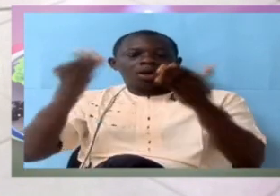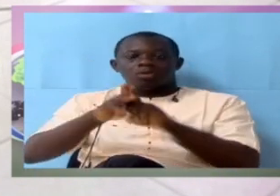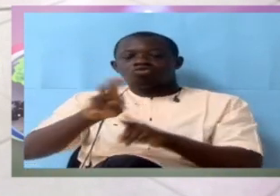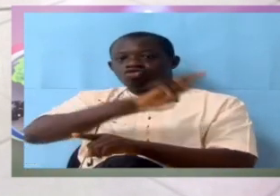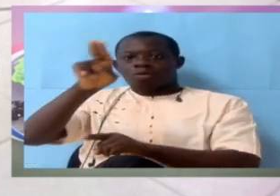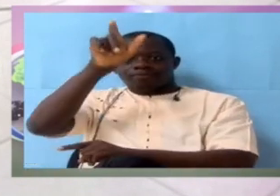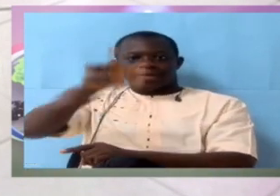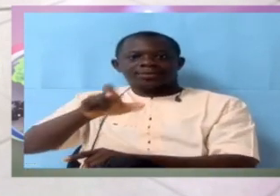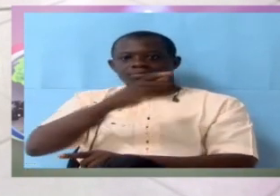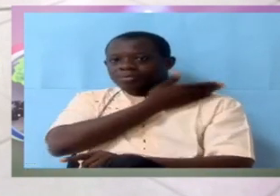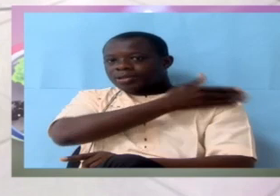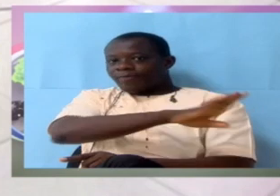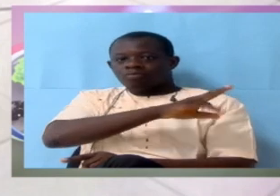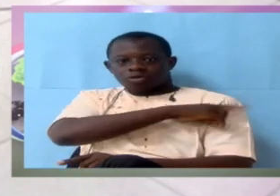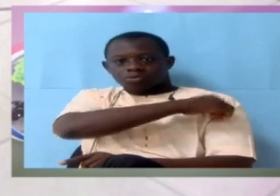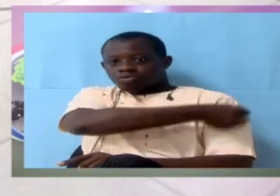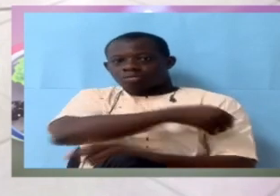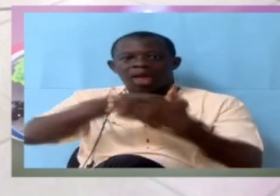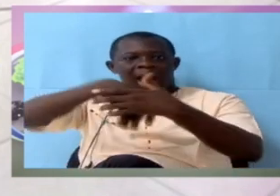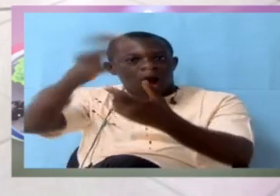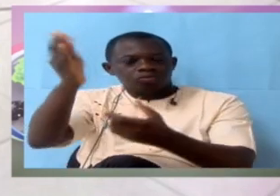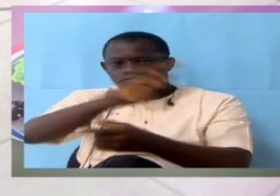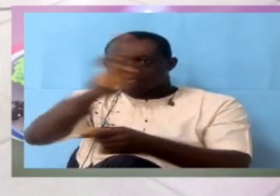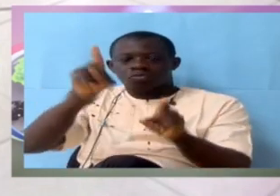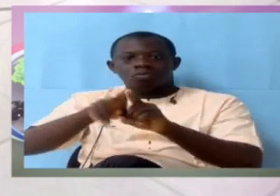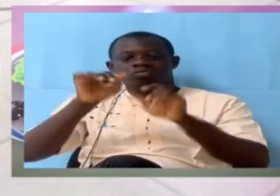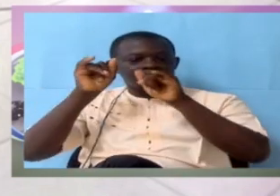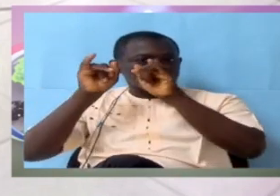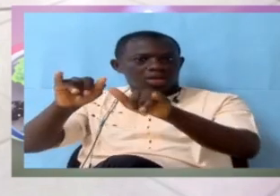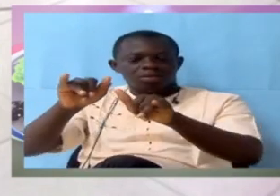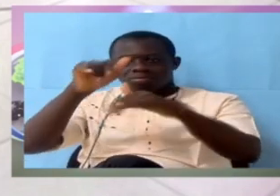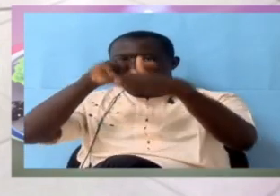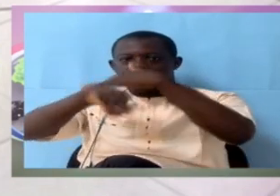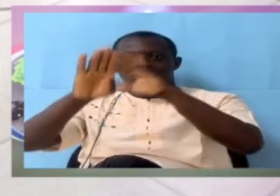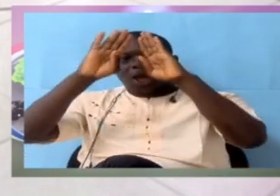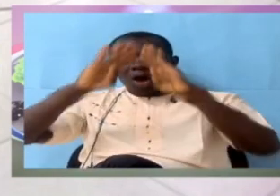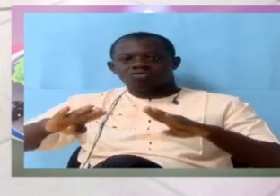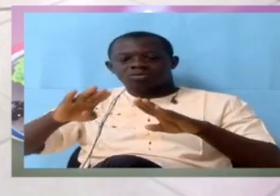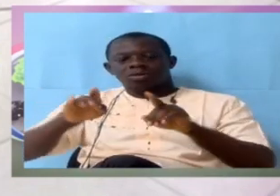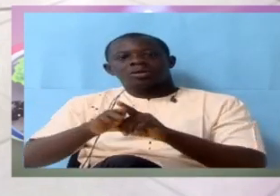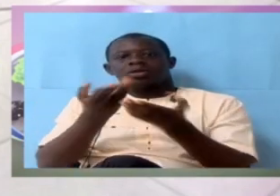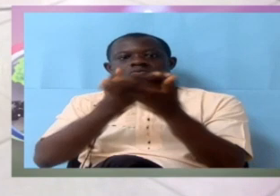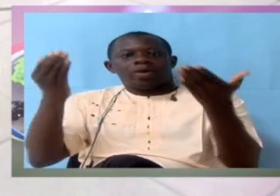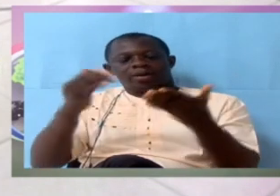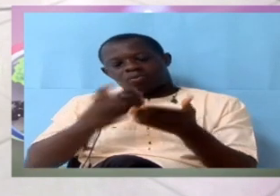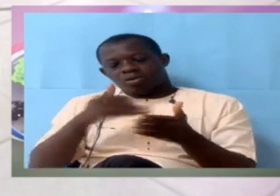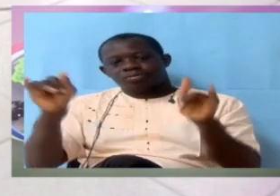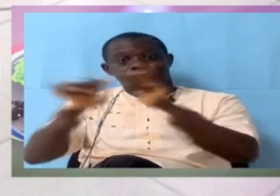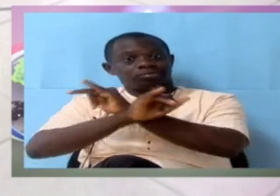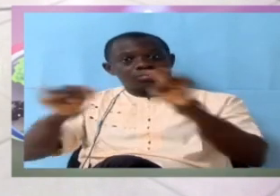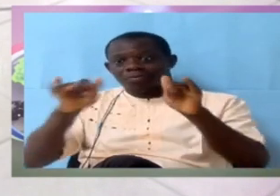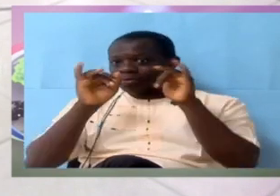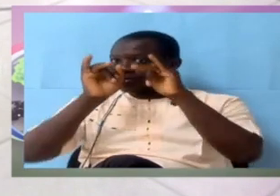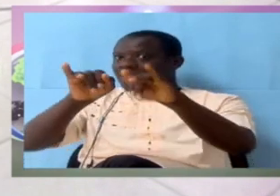go out. We have to be indoors at all times. This is why we were there until the